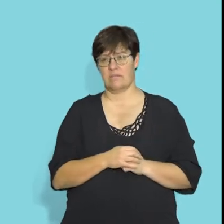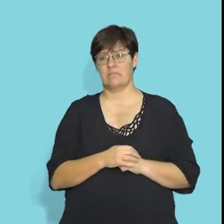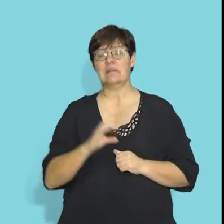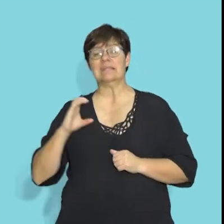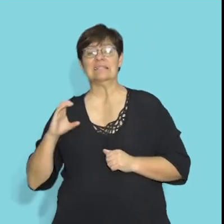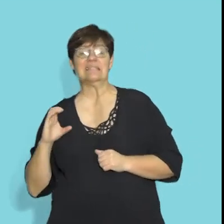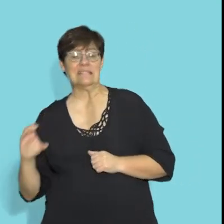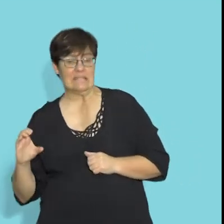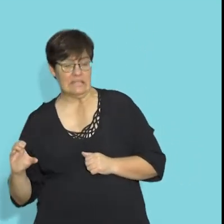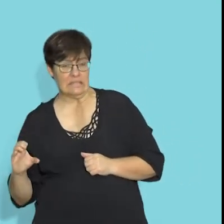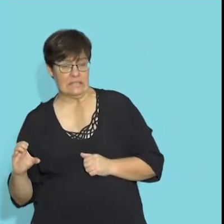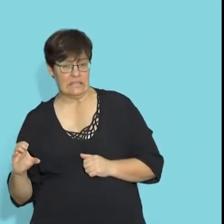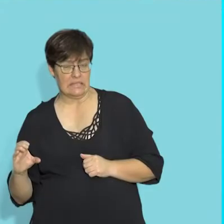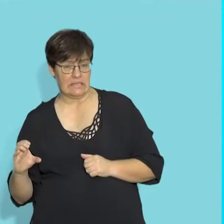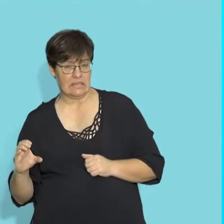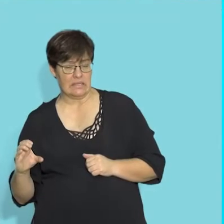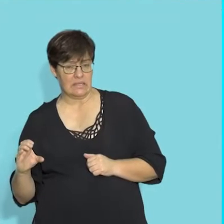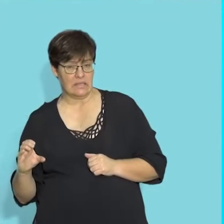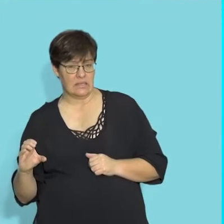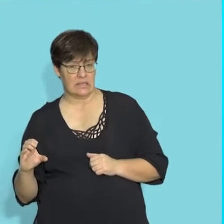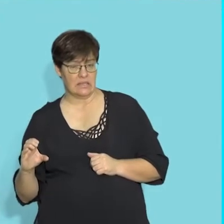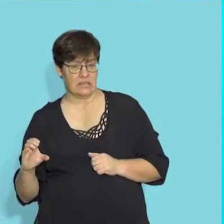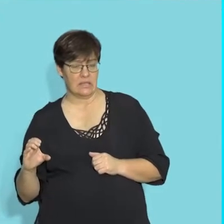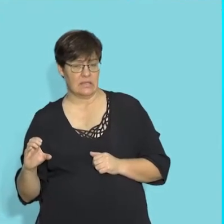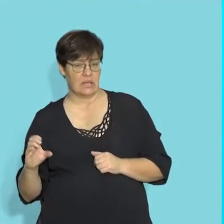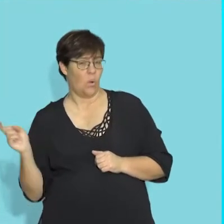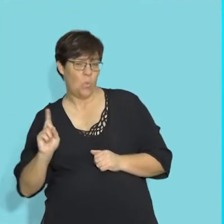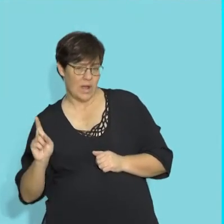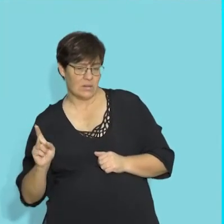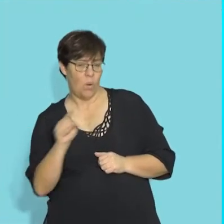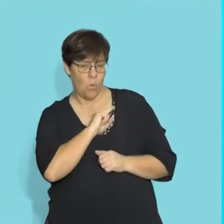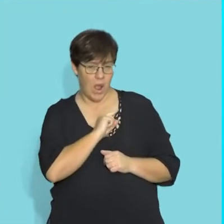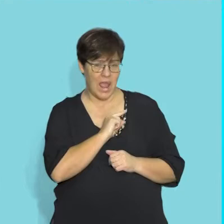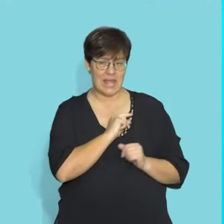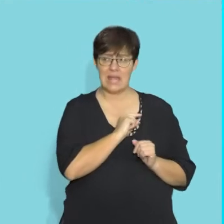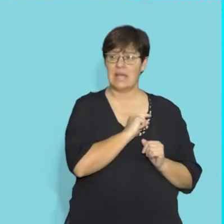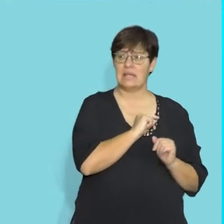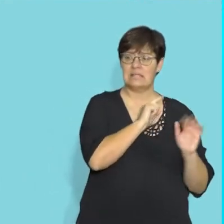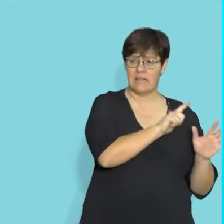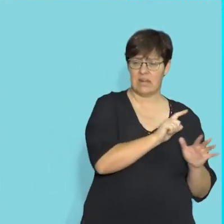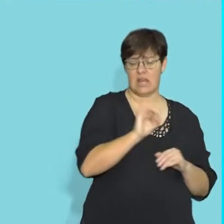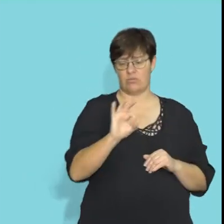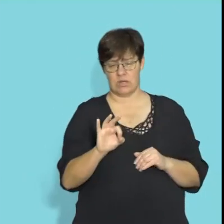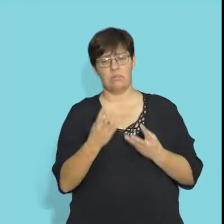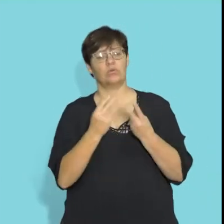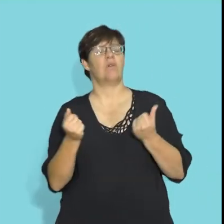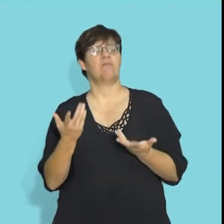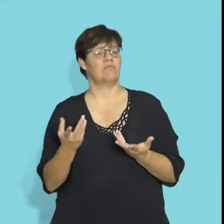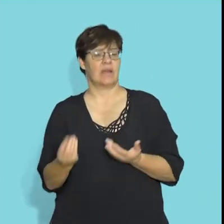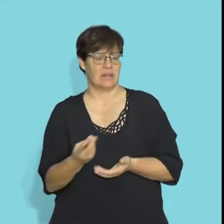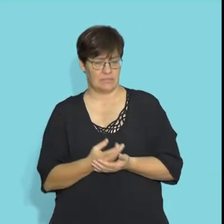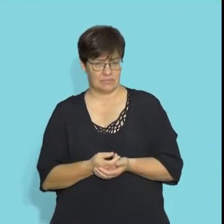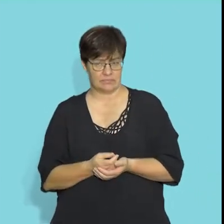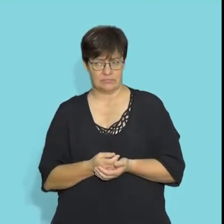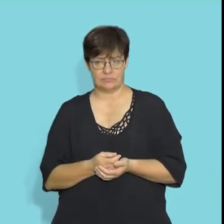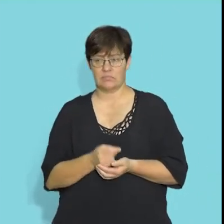must c be so that this equation is true? I've set up an equation, and now I can just solve for c. So let's